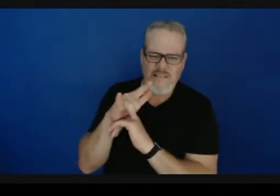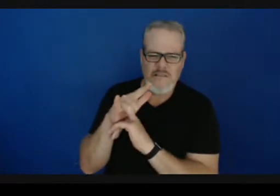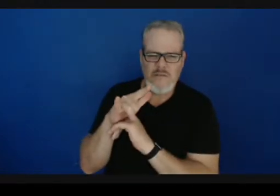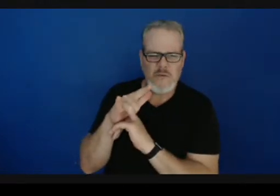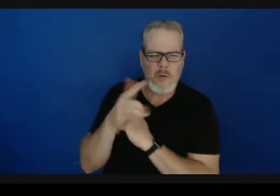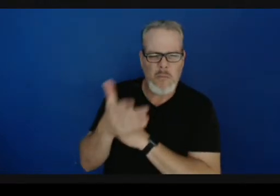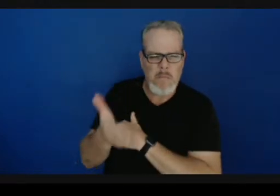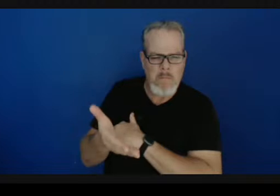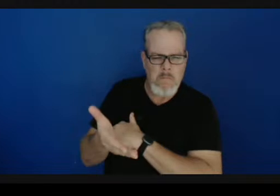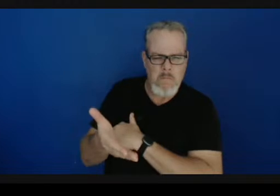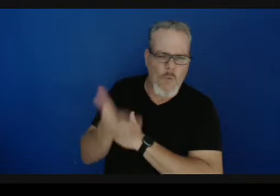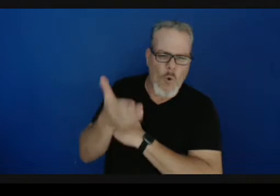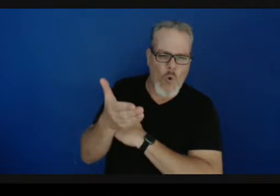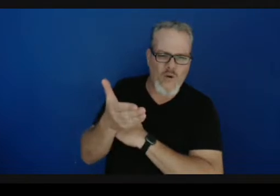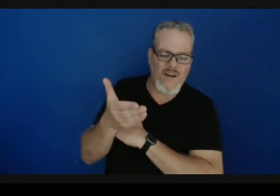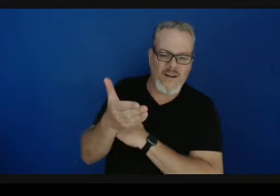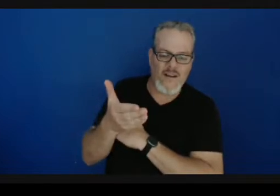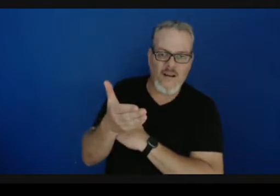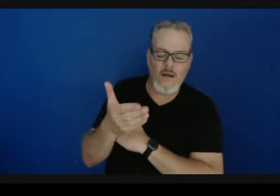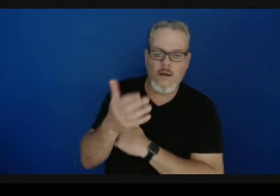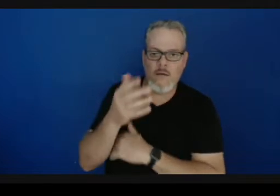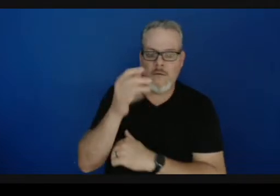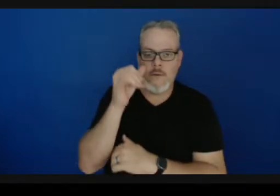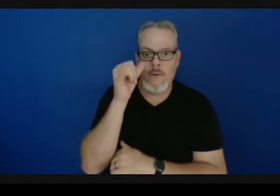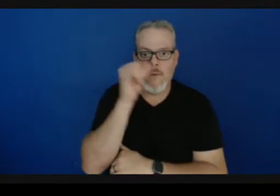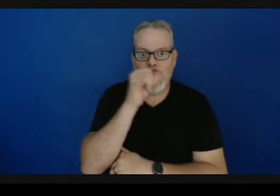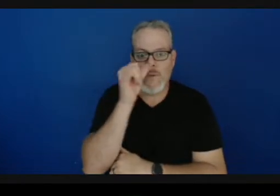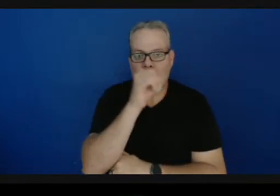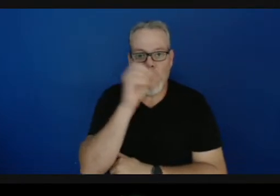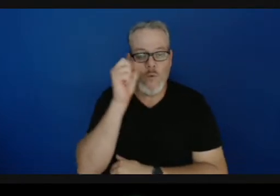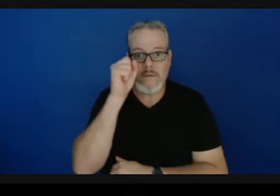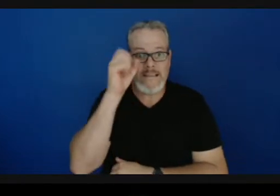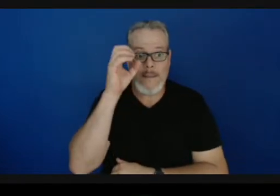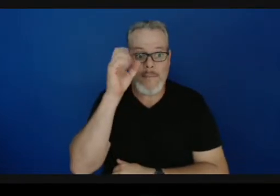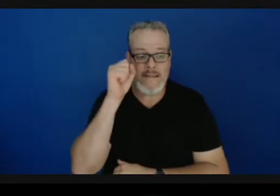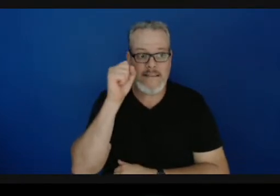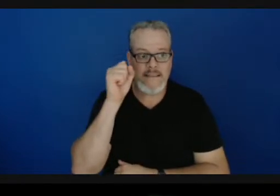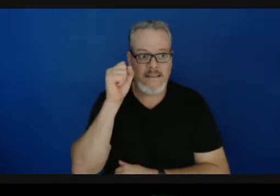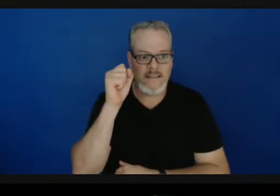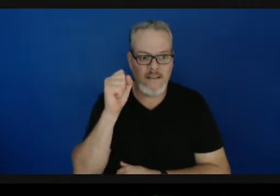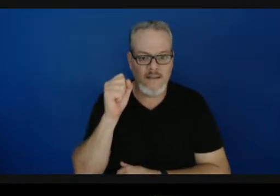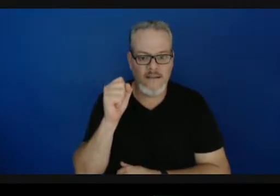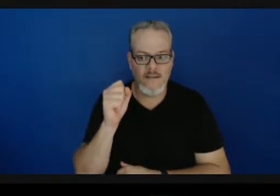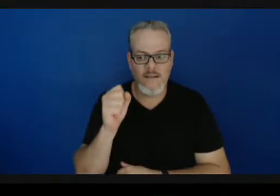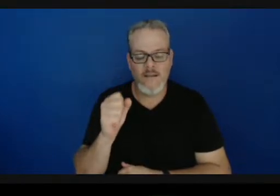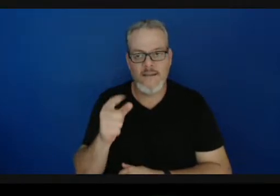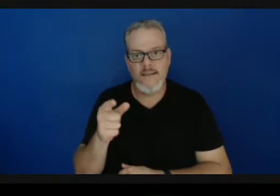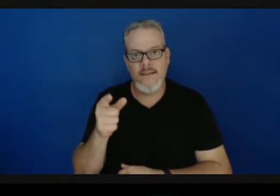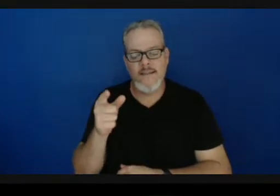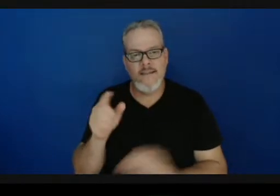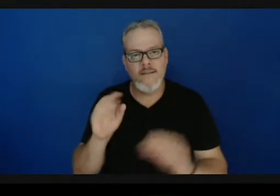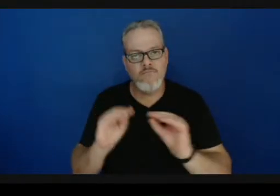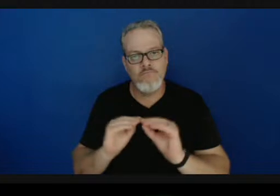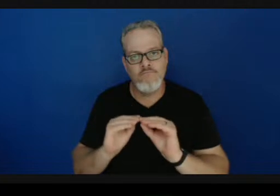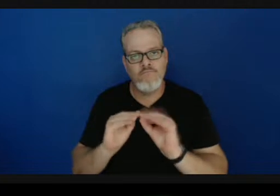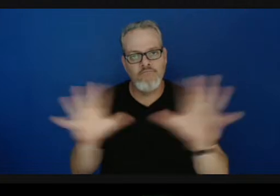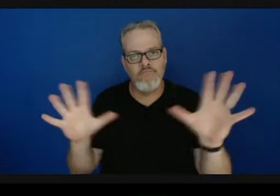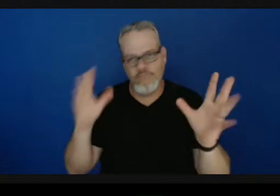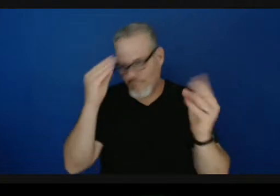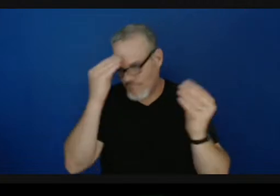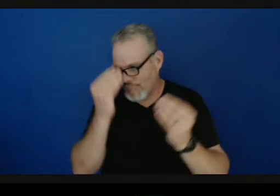we're just it's amazing though, because just stating the obvious, it feels like, right? But